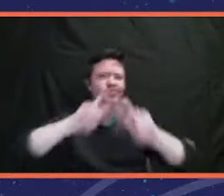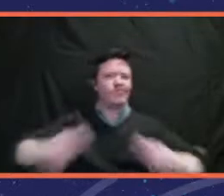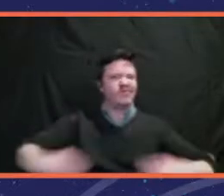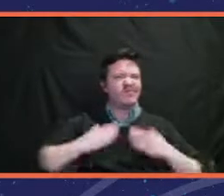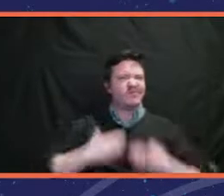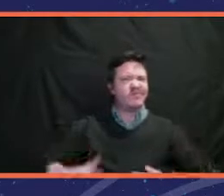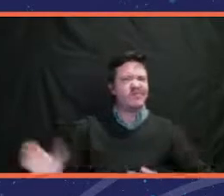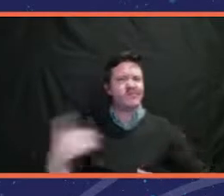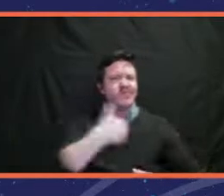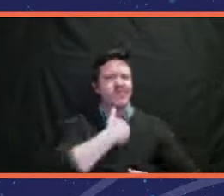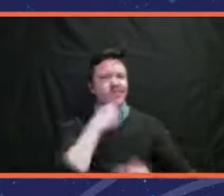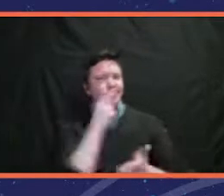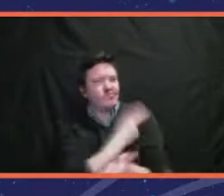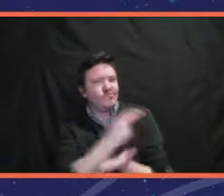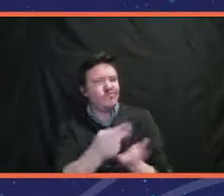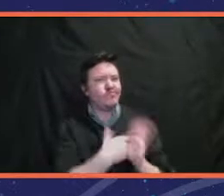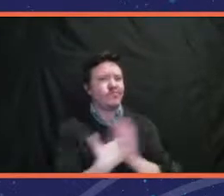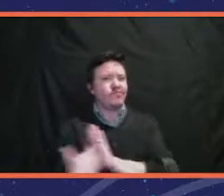get exposed.